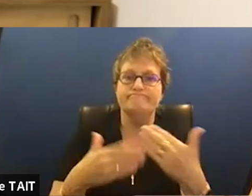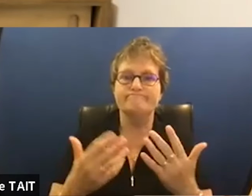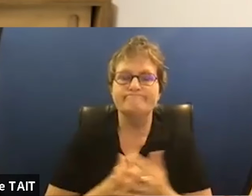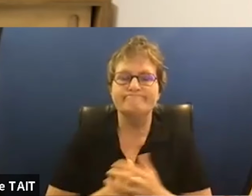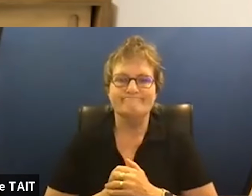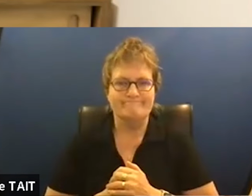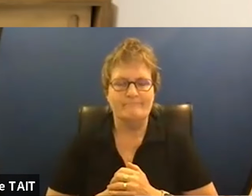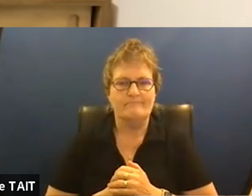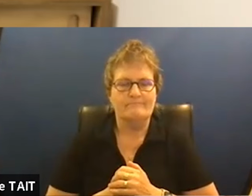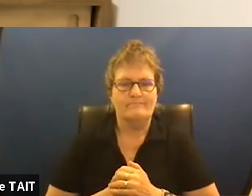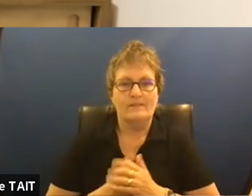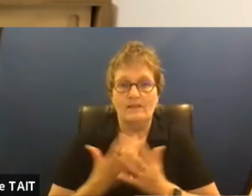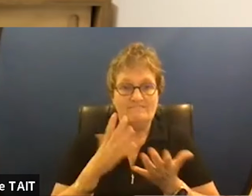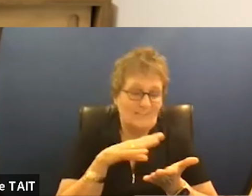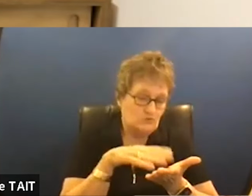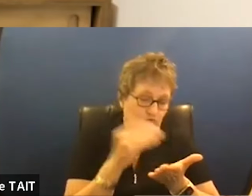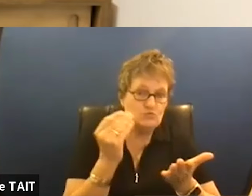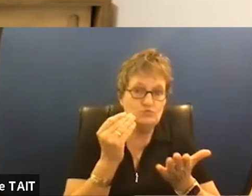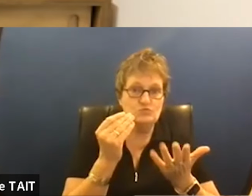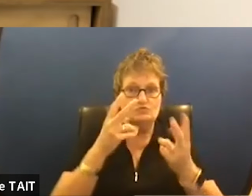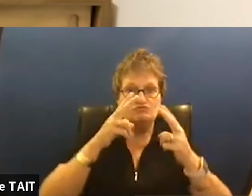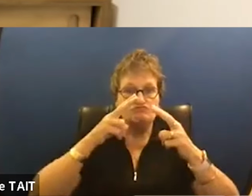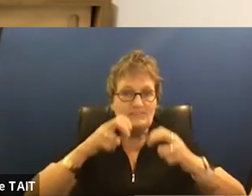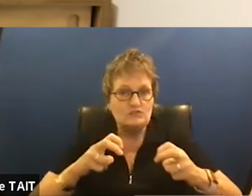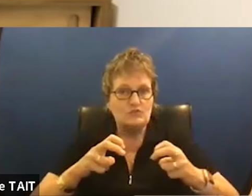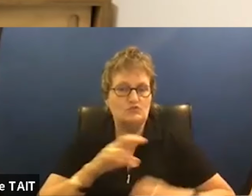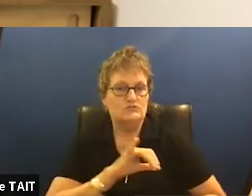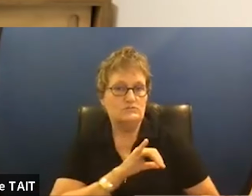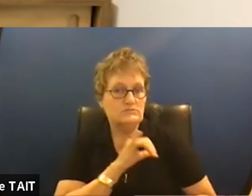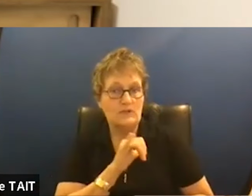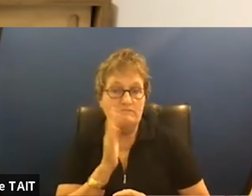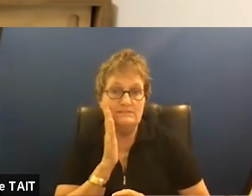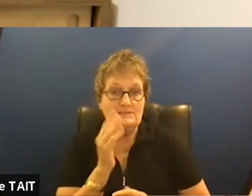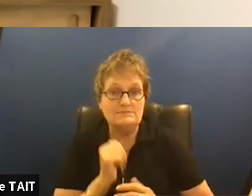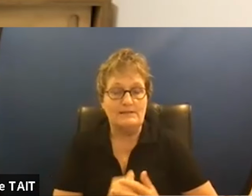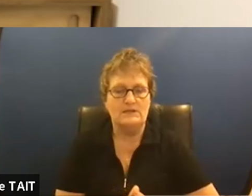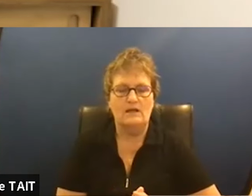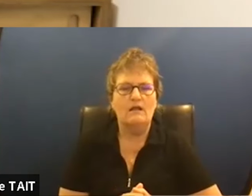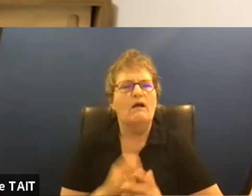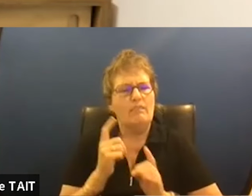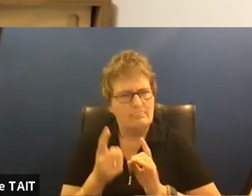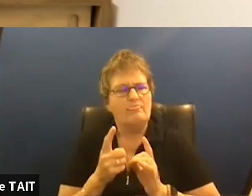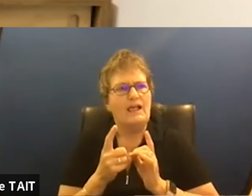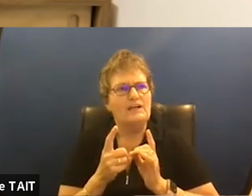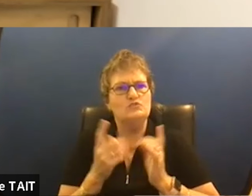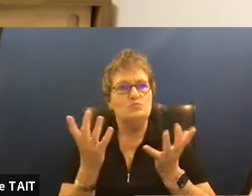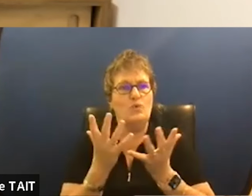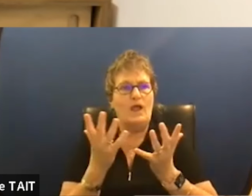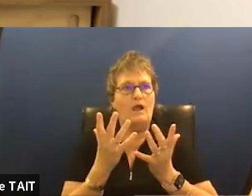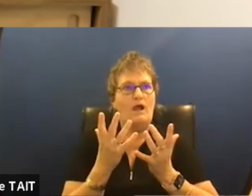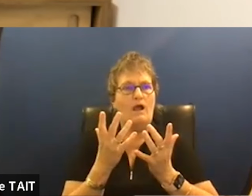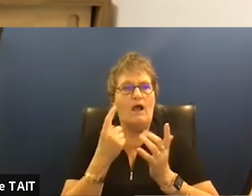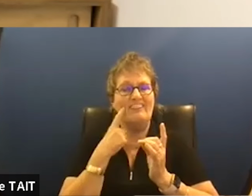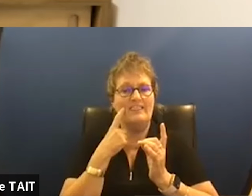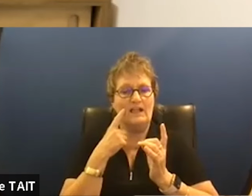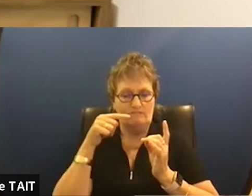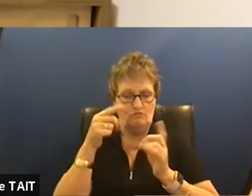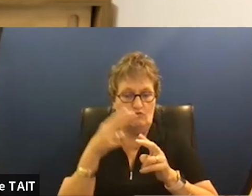they're students or researchers or staff. So that's probably where I'm finding in this particular project